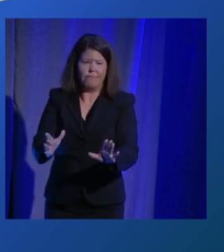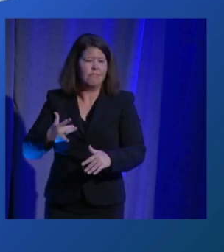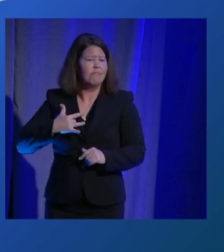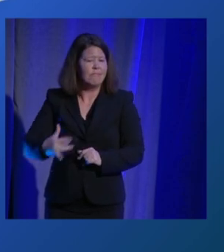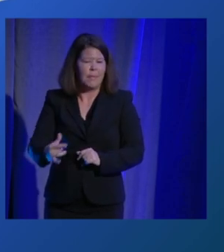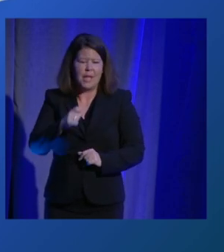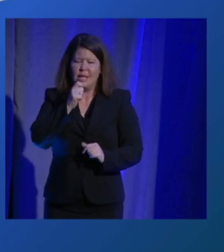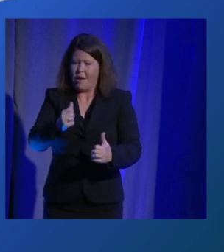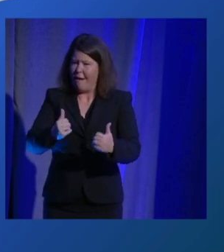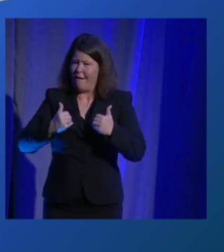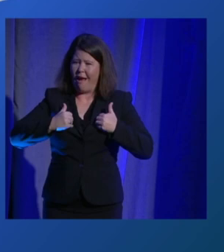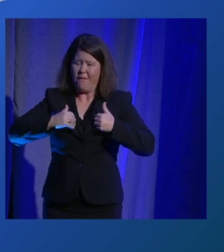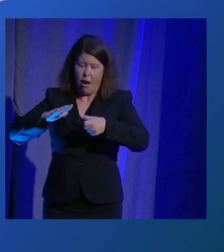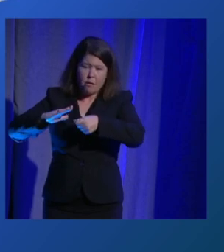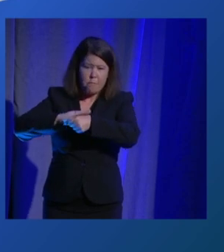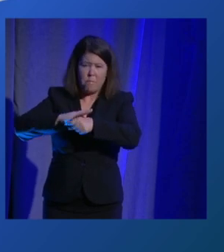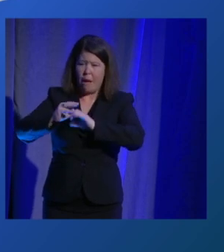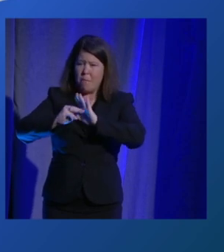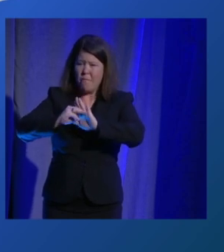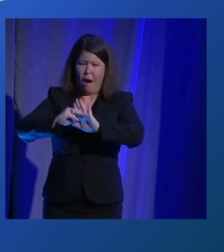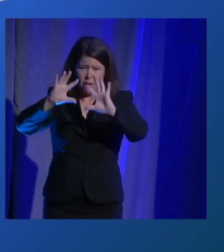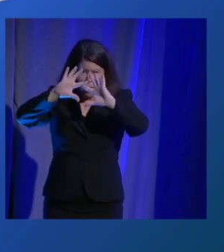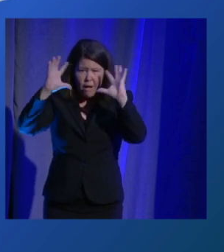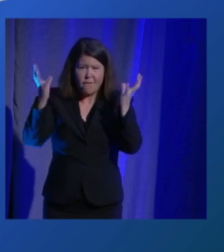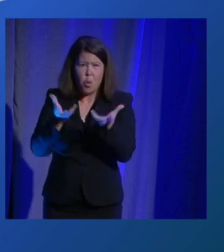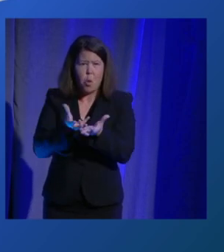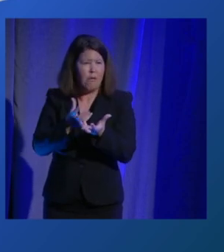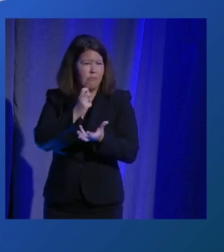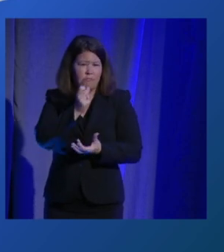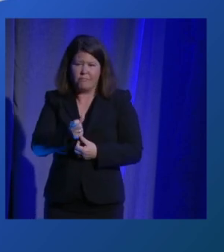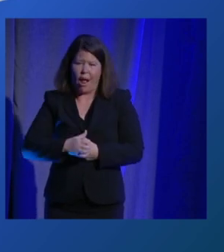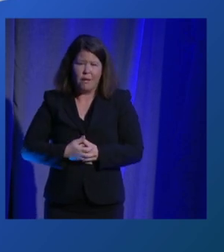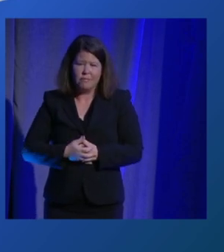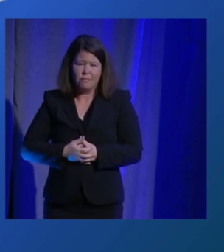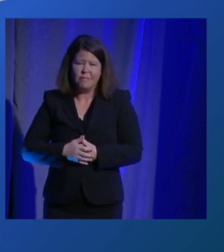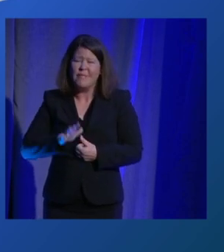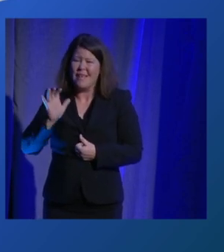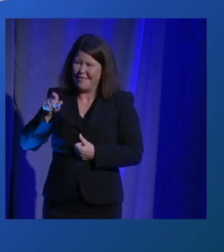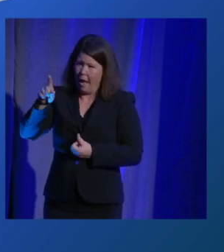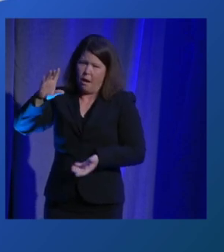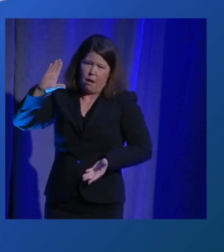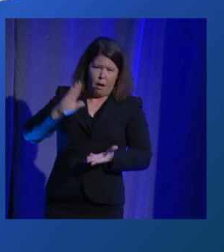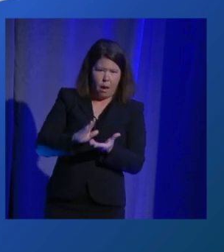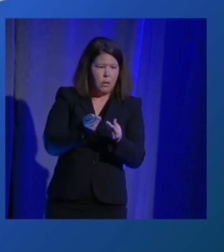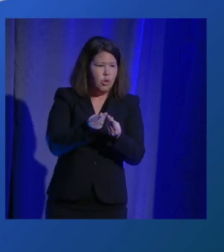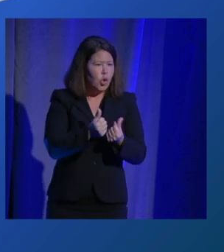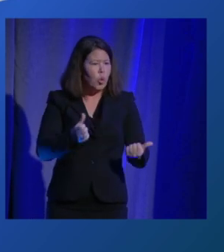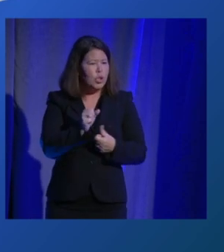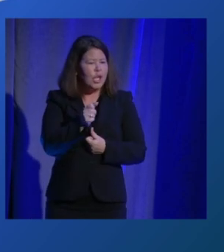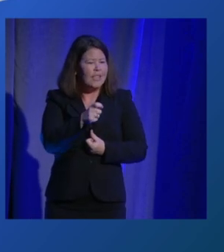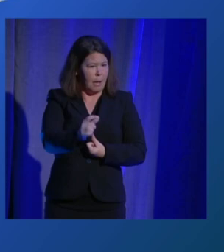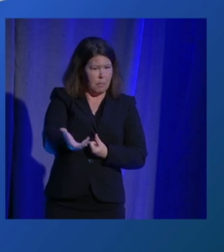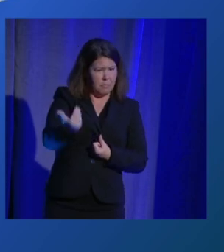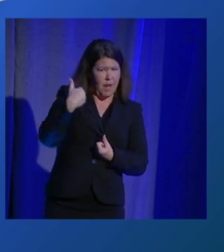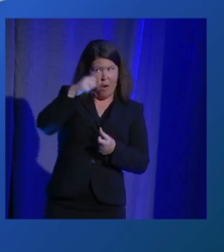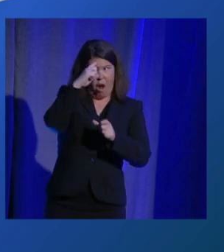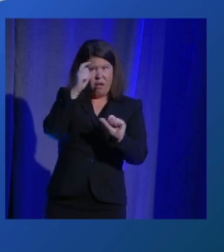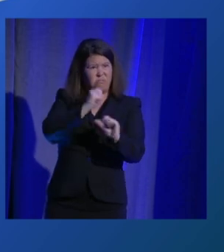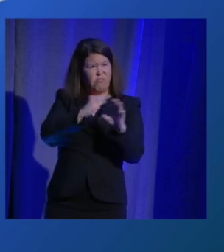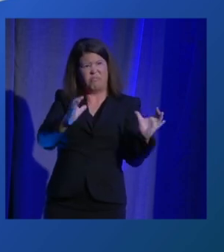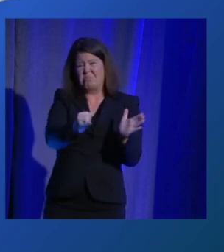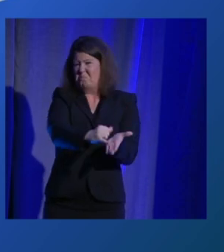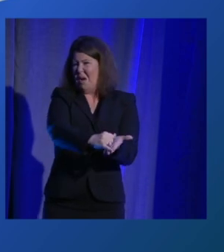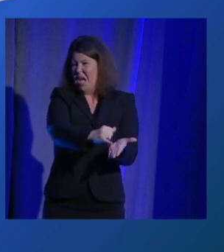world to lead you to solution sets that you did not think was possible and for all you research